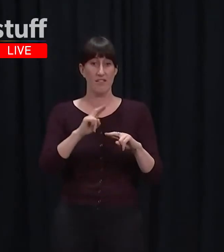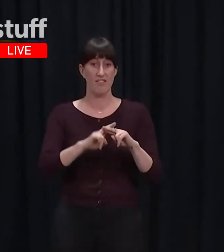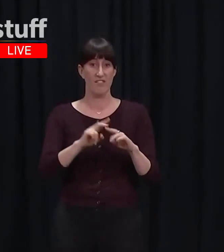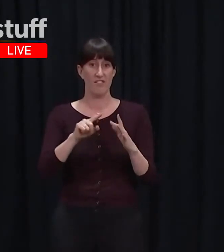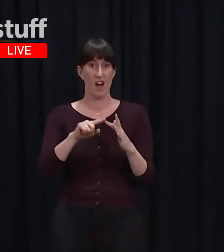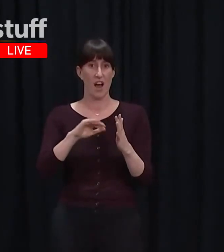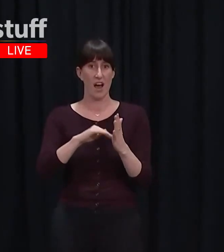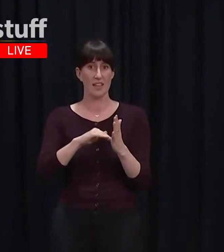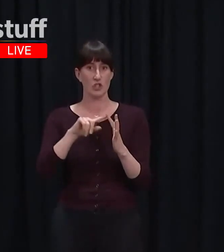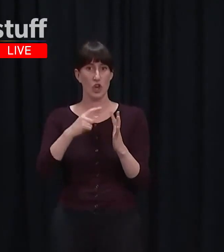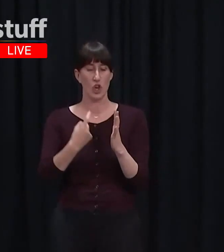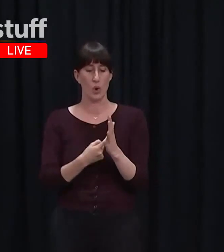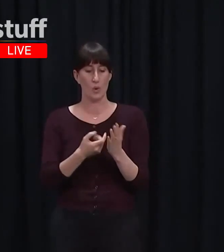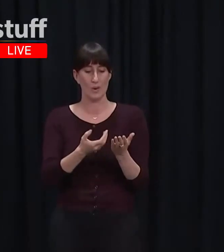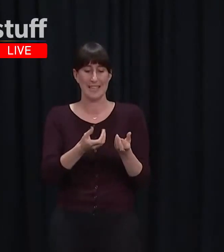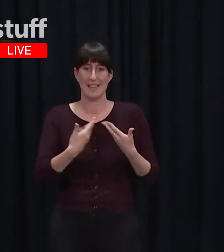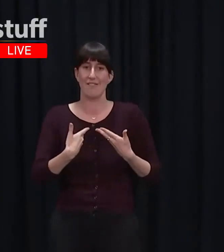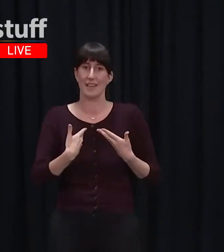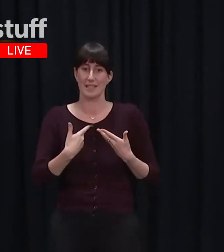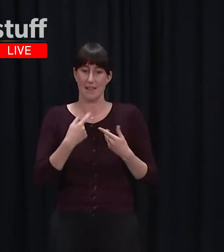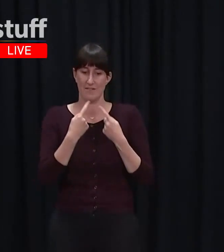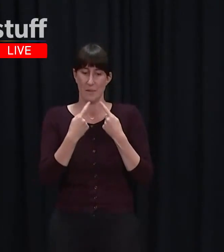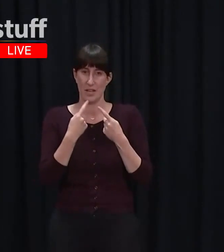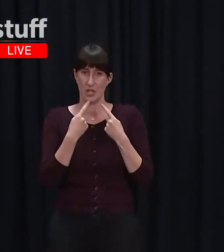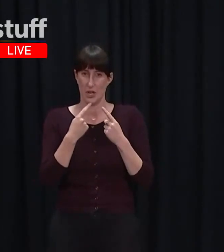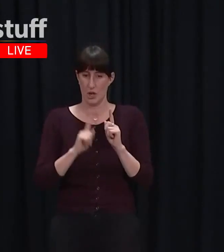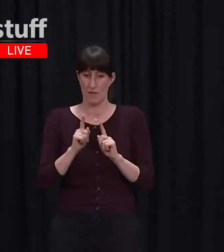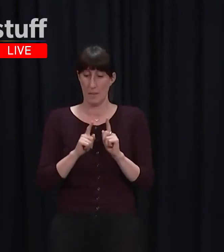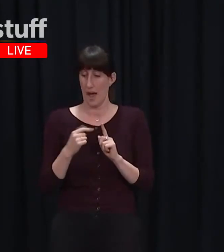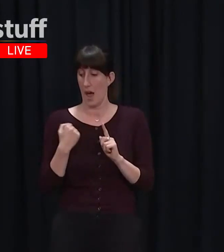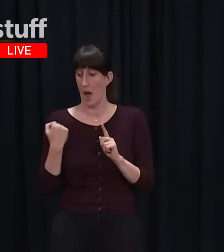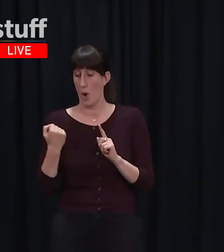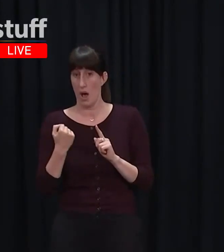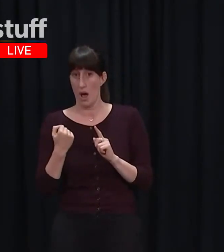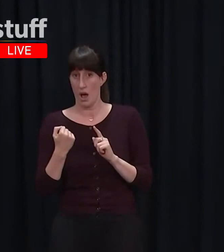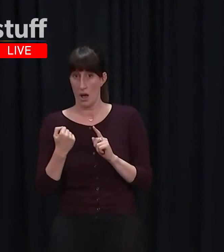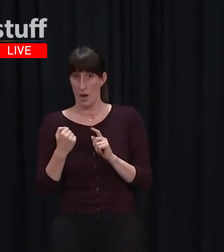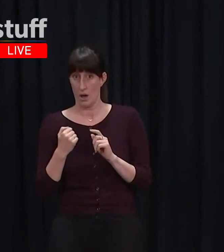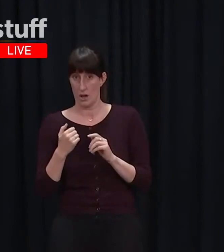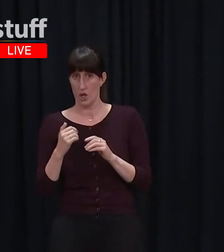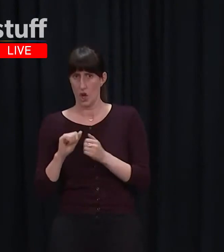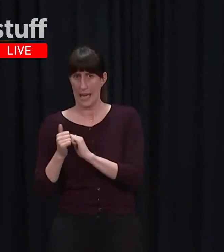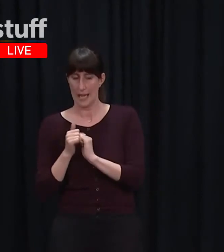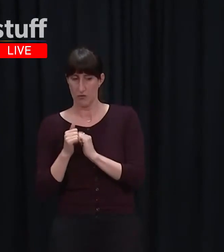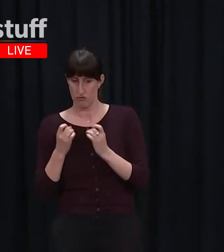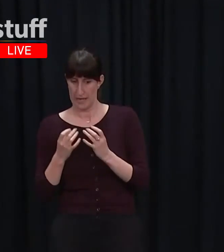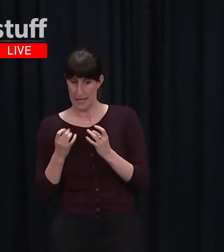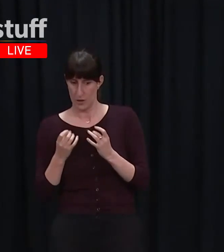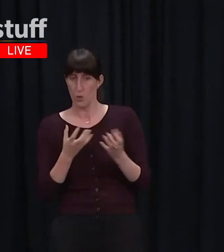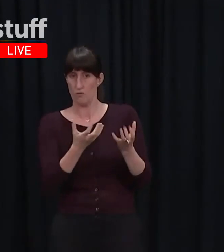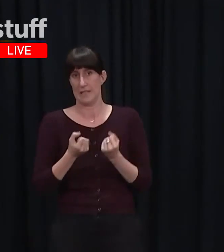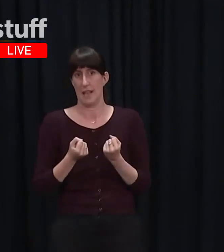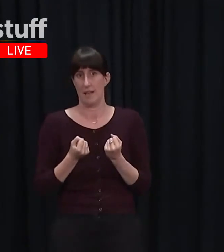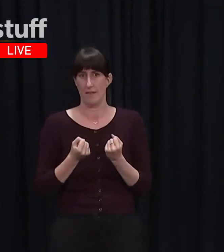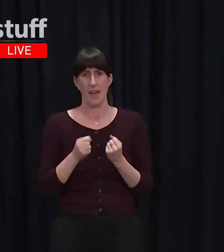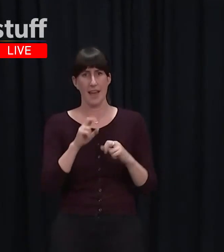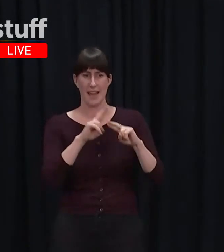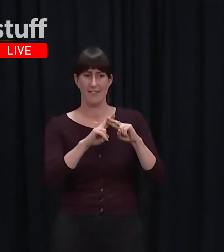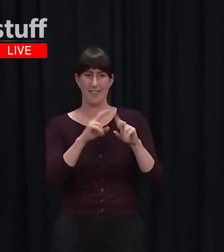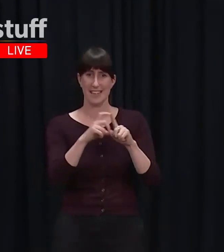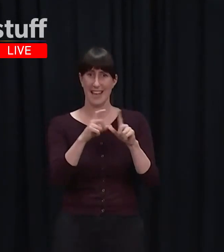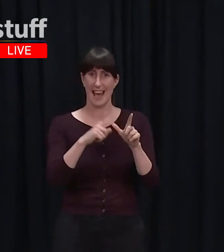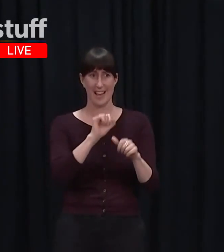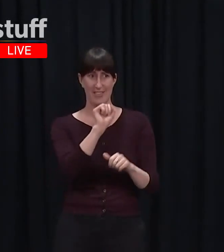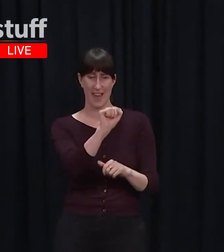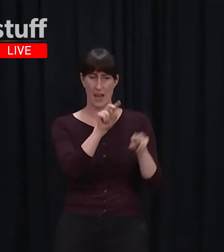weeks of November, and our MedSafe colleagues are standing ready to consider all that. It was interesting to read the FDA assessment, and they will